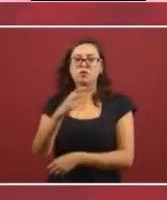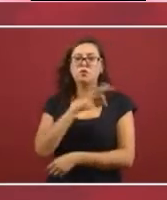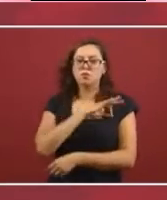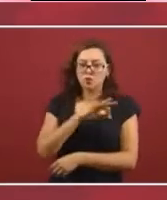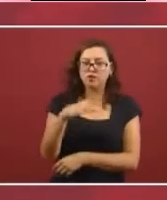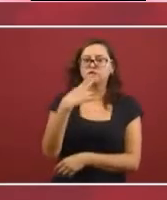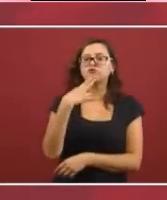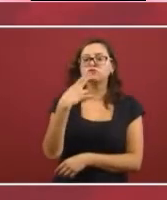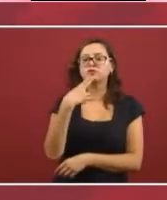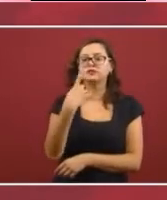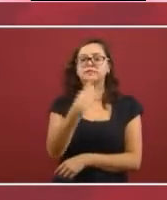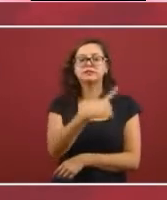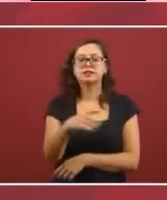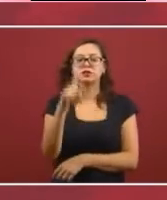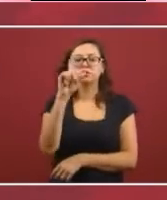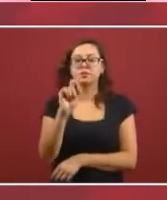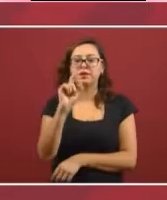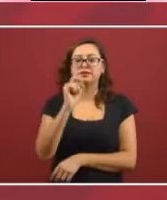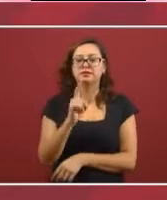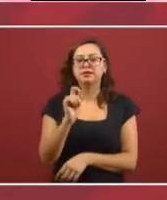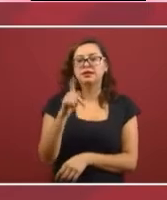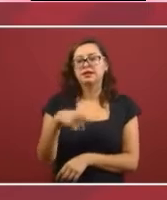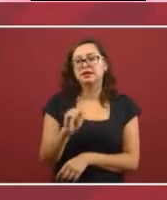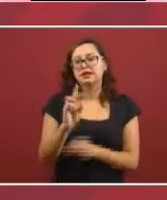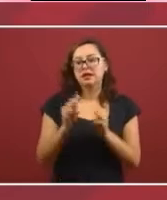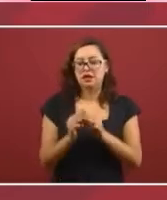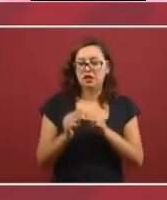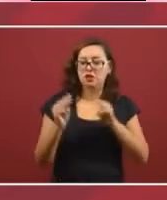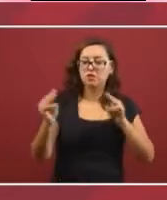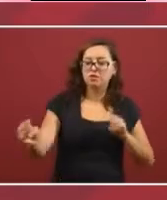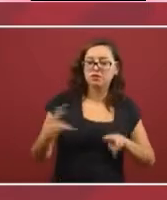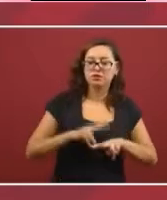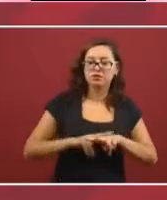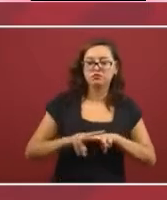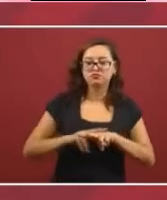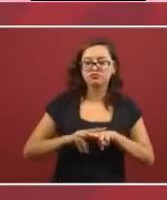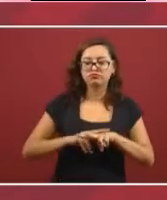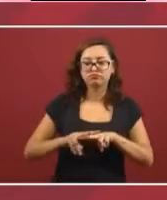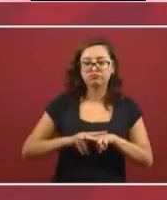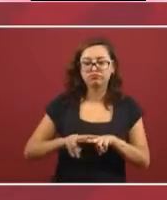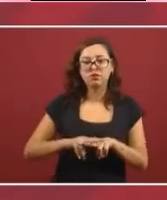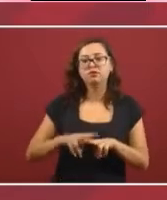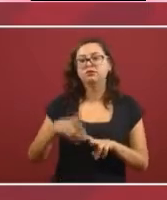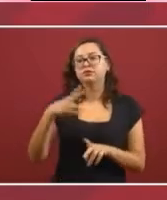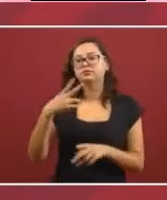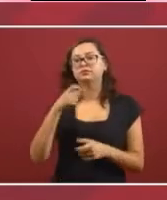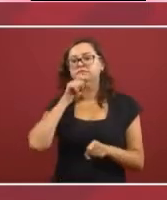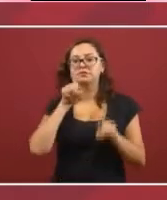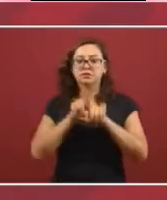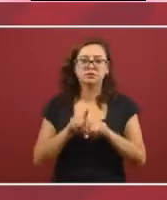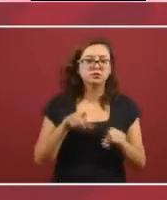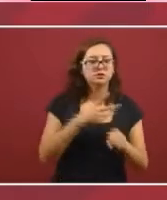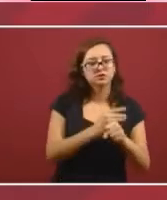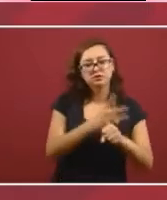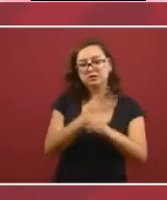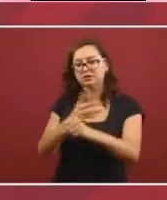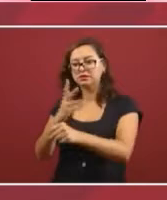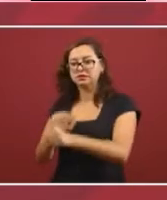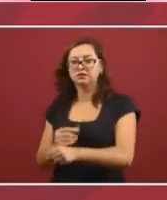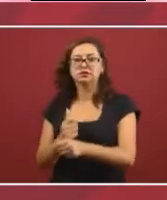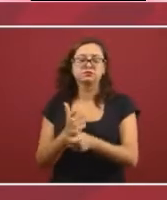can utilize about 120 kilometers of routes las vialidades, and to better